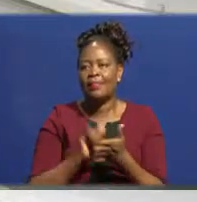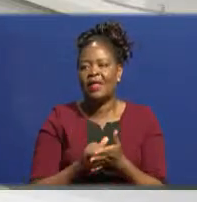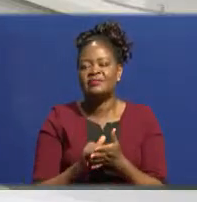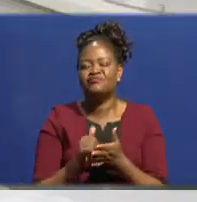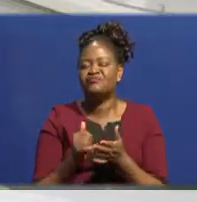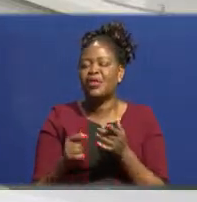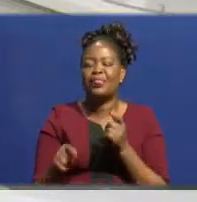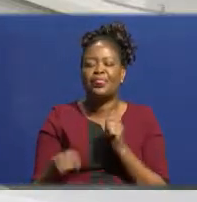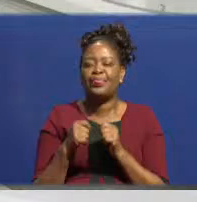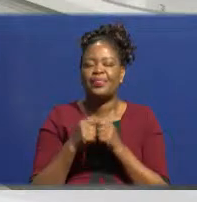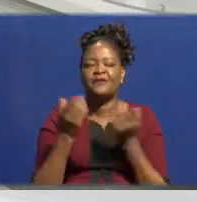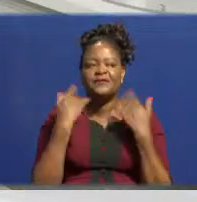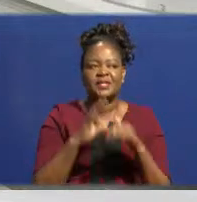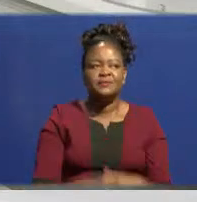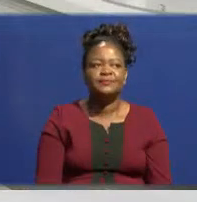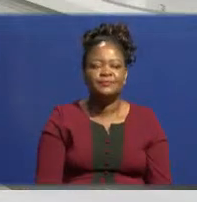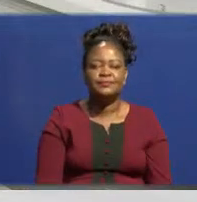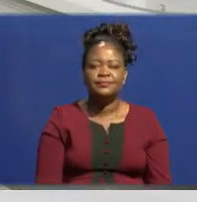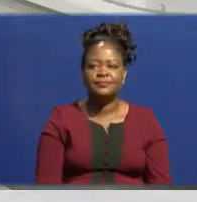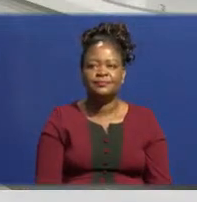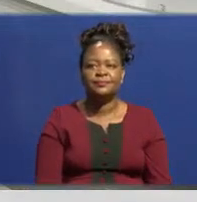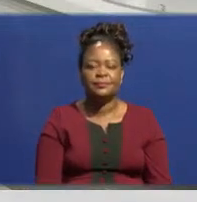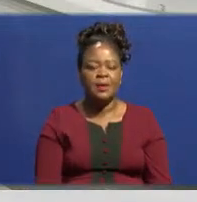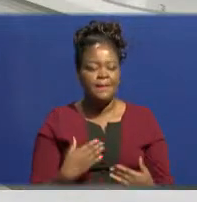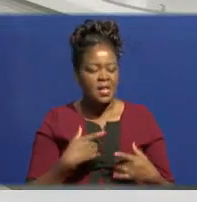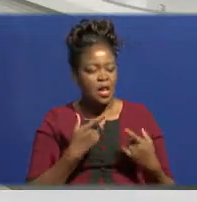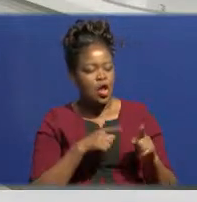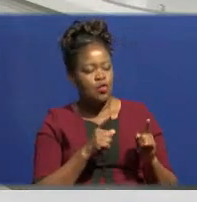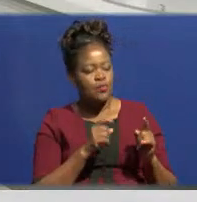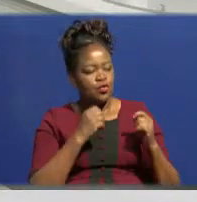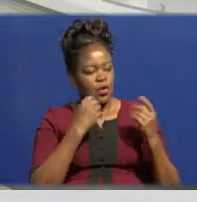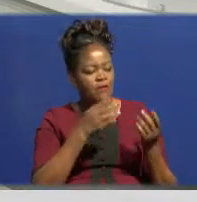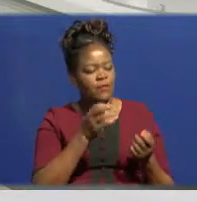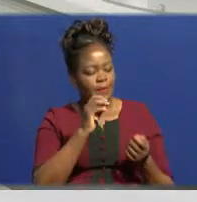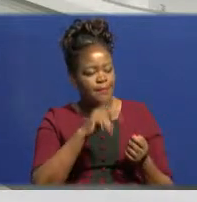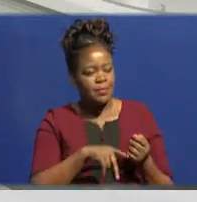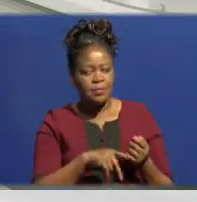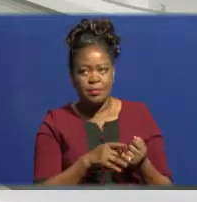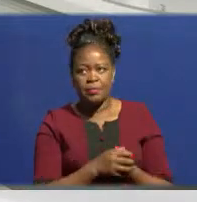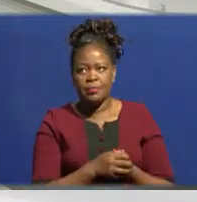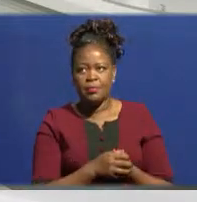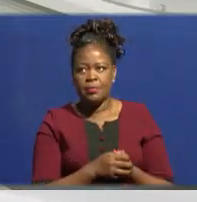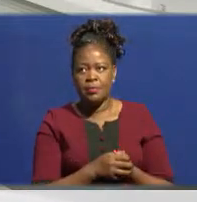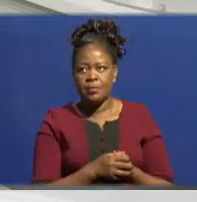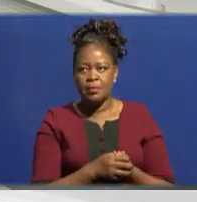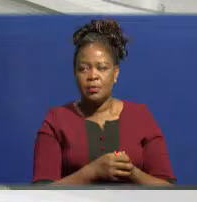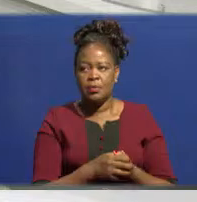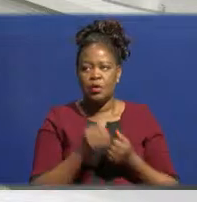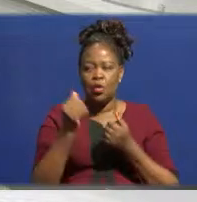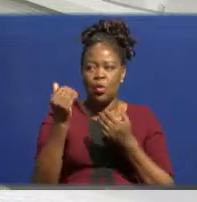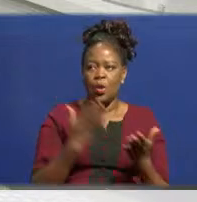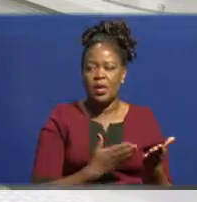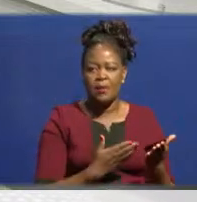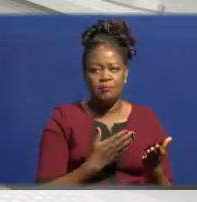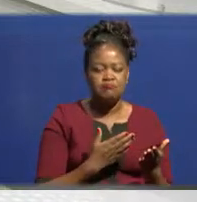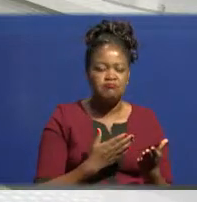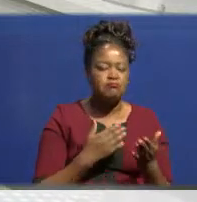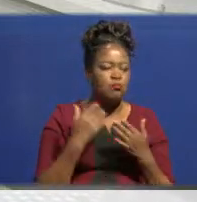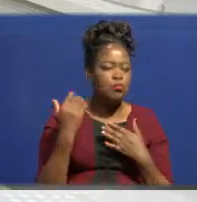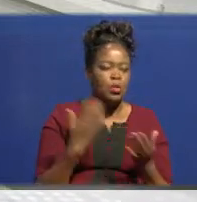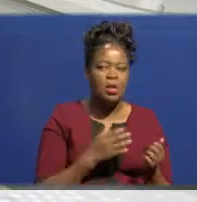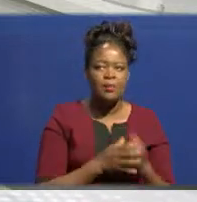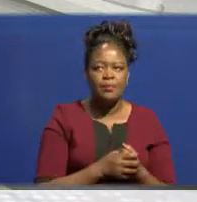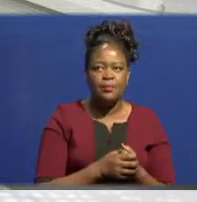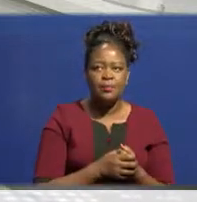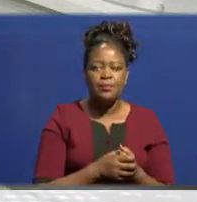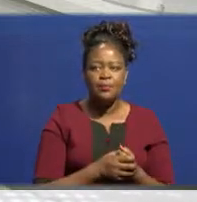abused it. All right, because of the interest of time, allow me kindly to just give Mheshimiwa CNN. Karibu sana Mheshimiwa Charles Nguna. I'm so used to calling you